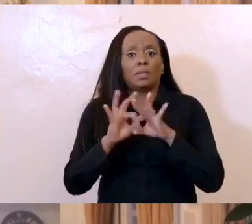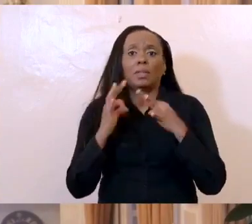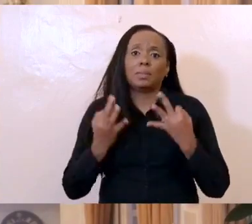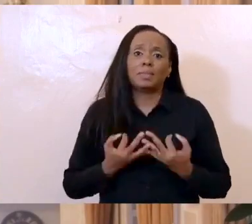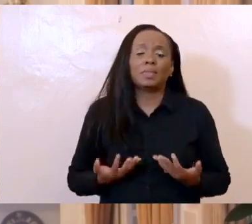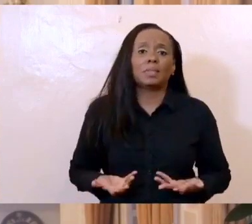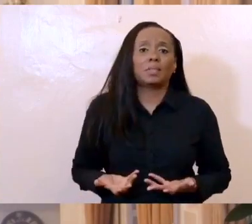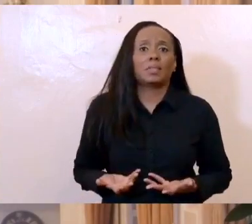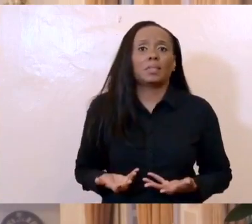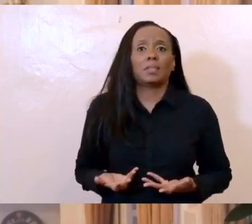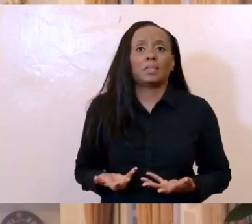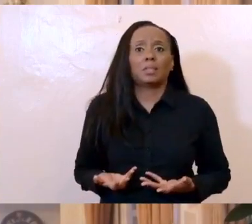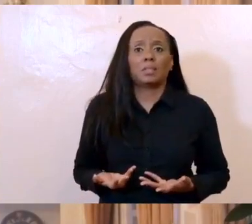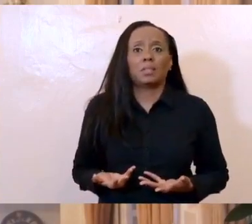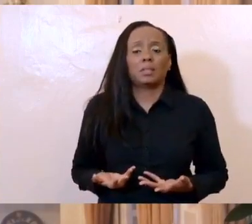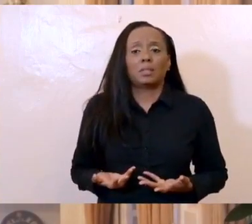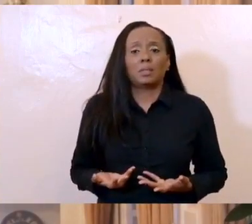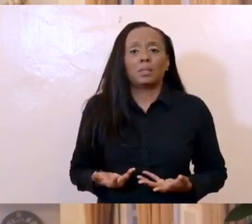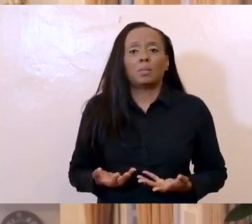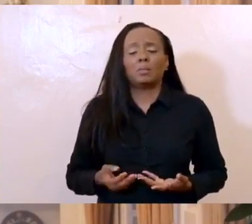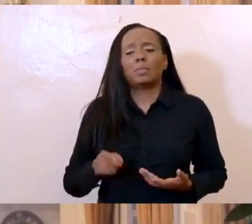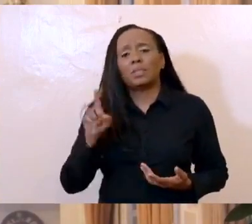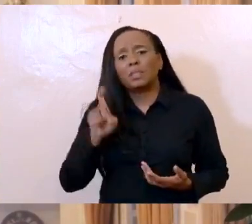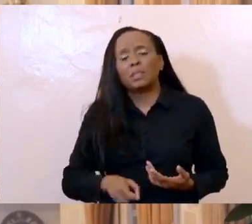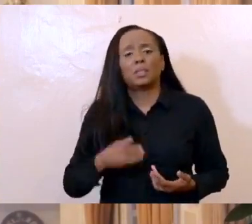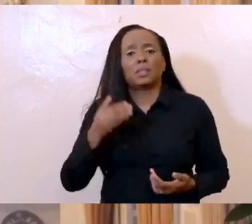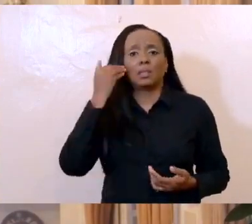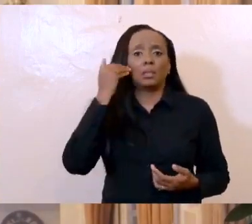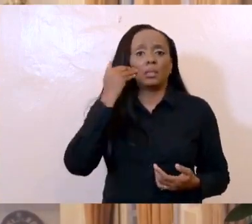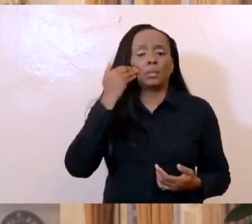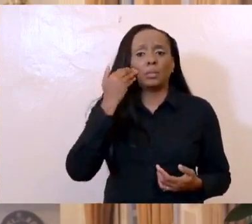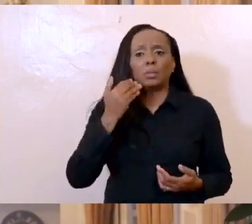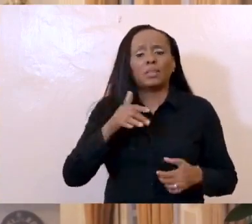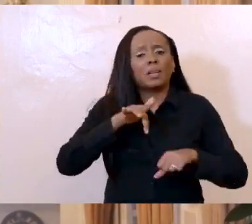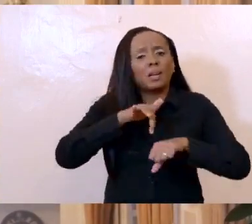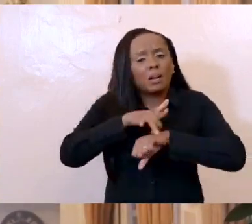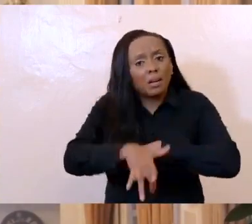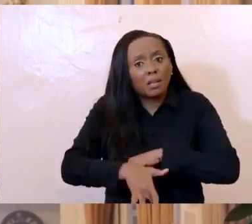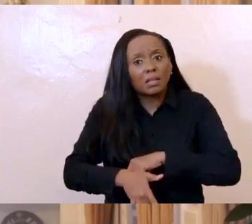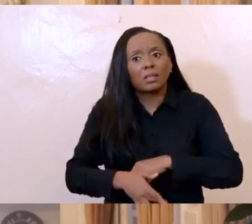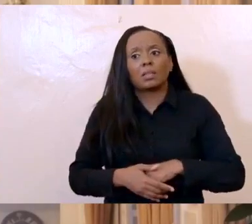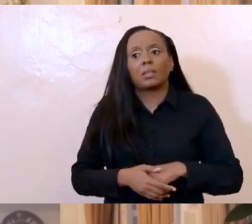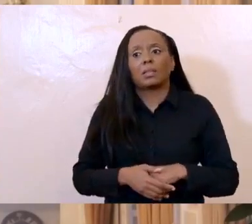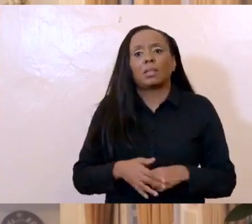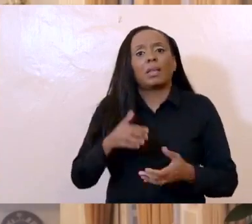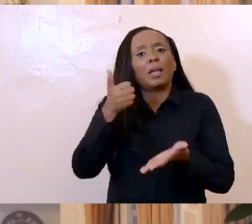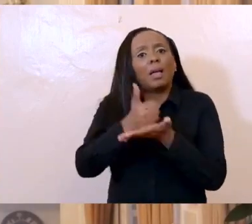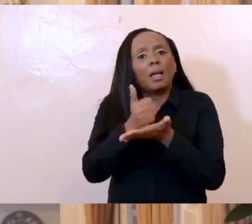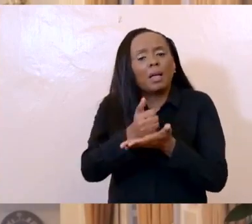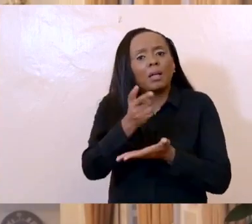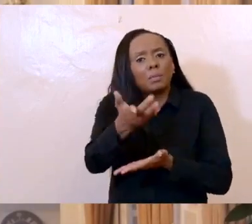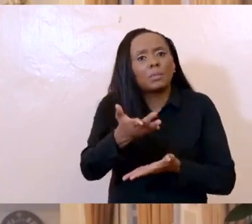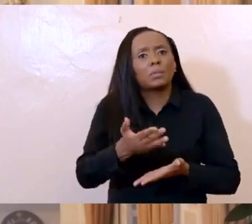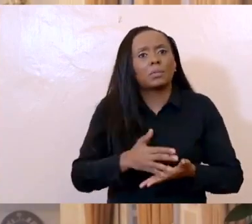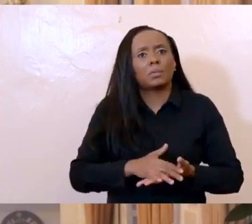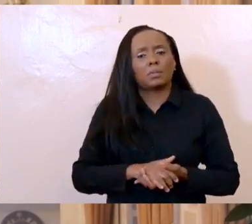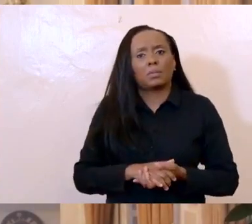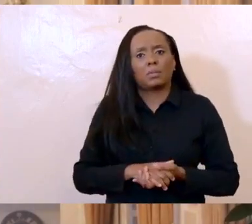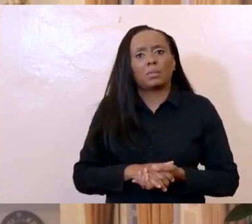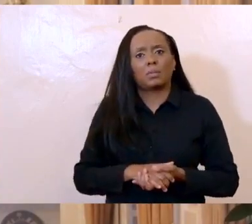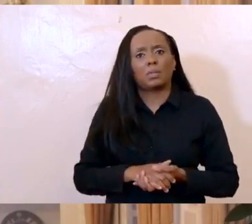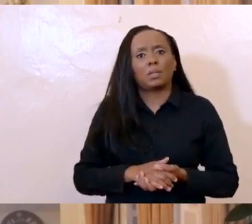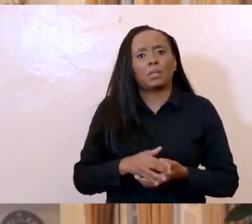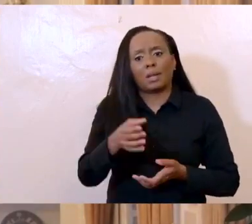it is best that we get to them at an early enough stage that we can treat them at the